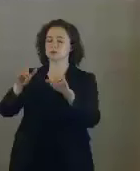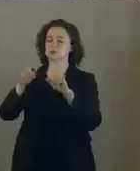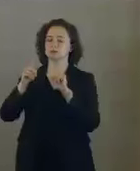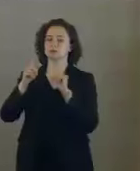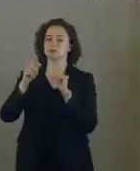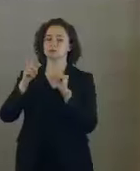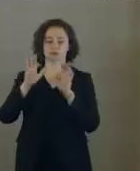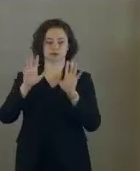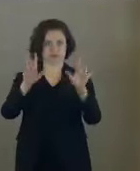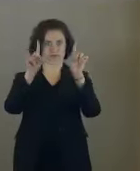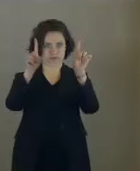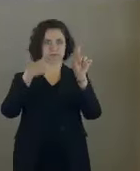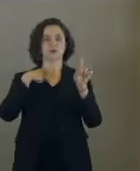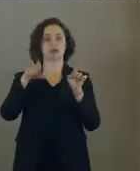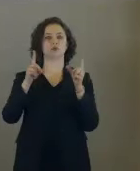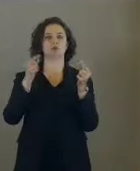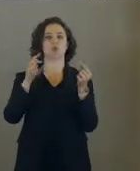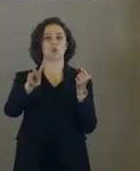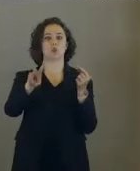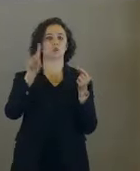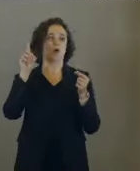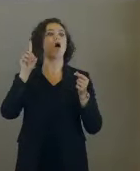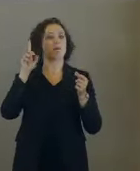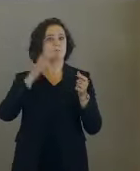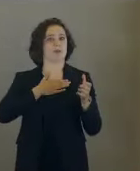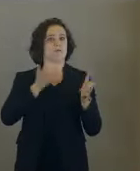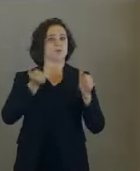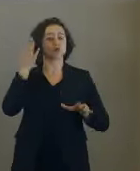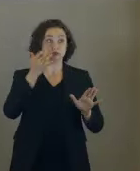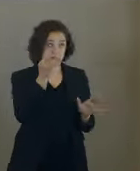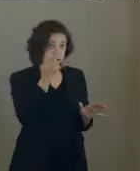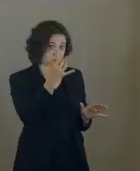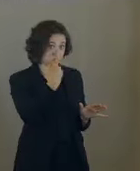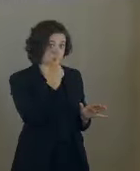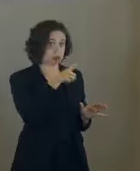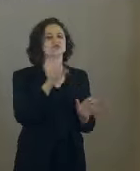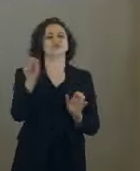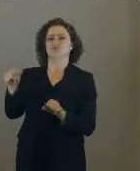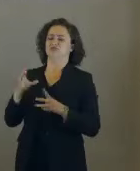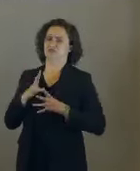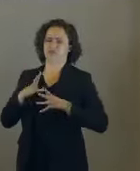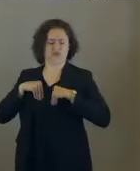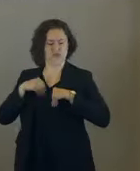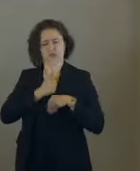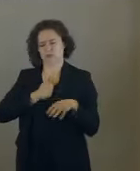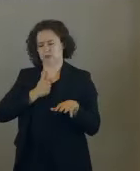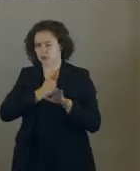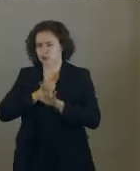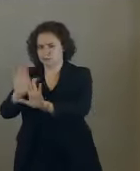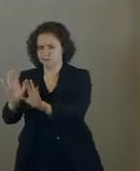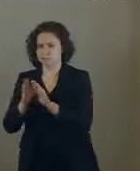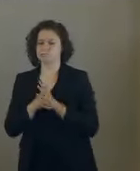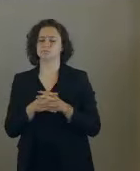sentiments. Wait a minute, I think I have to withdraw my motion. if you're okay with it, with I the am. objection, okay, we'll I'm withdraw absolutely that. okay with it. My apologies. Representative